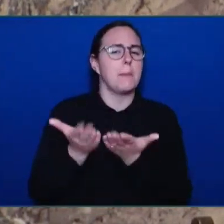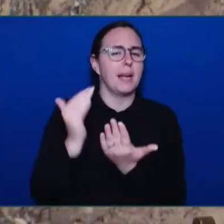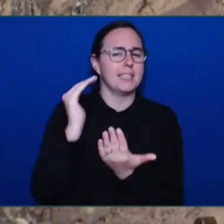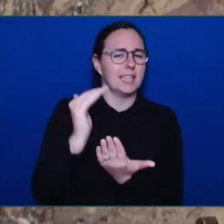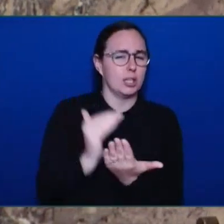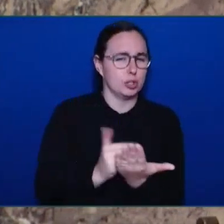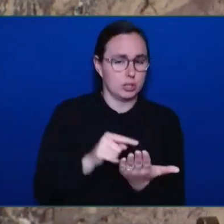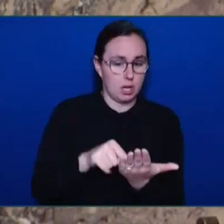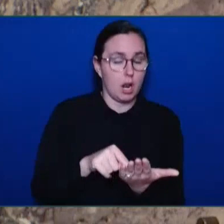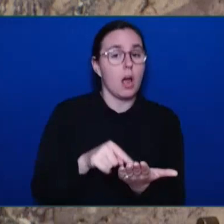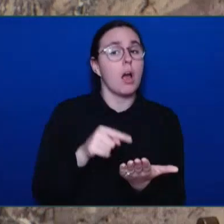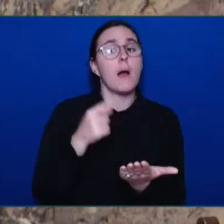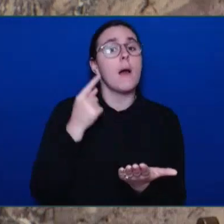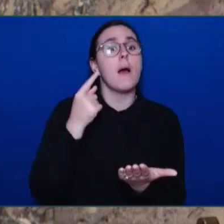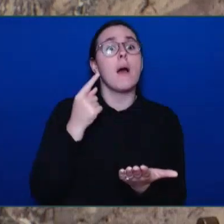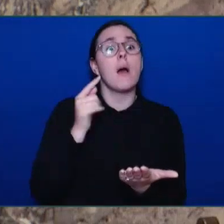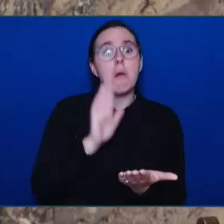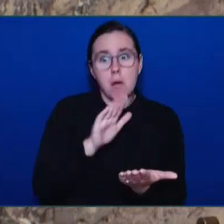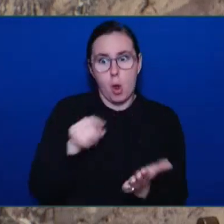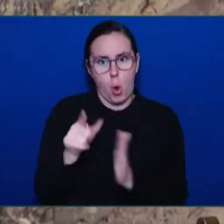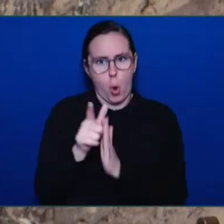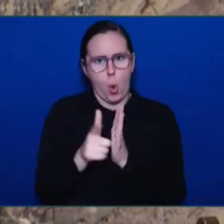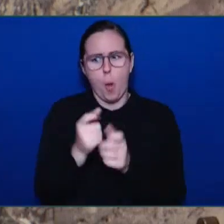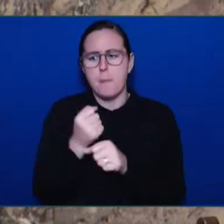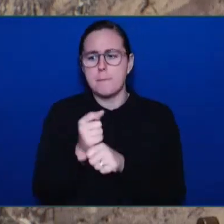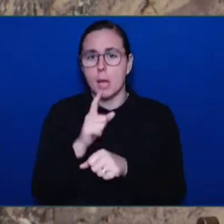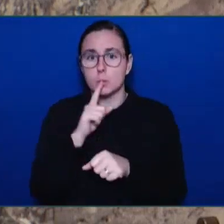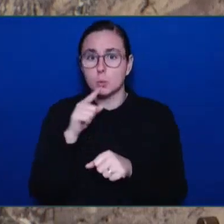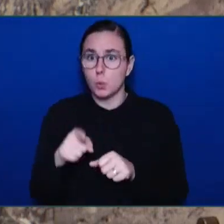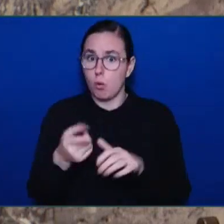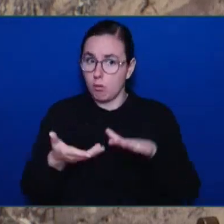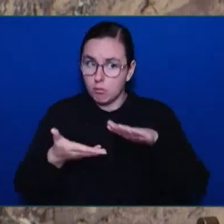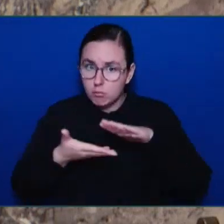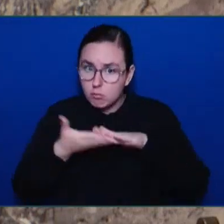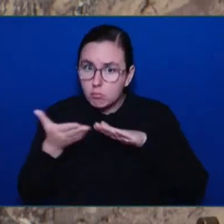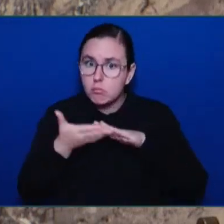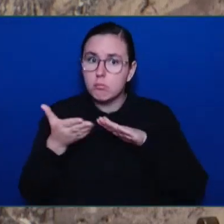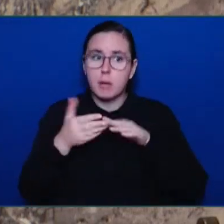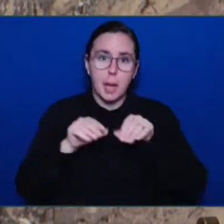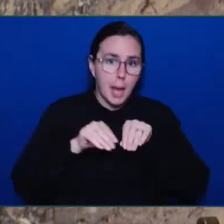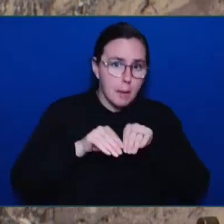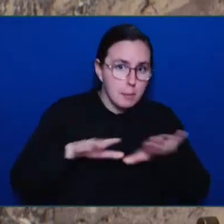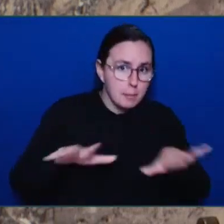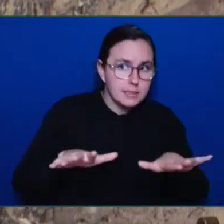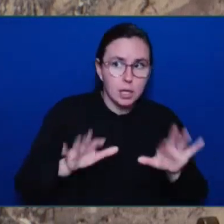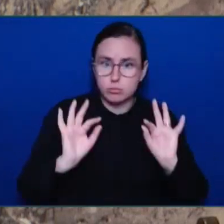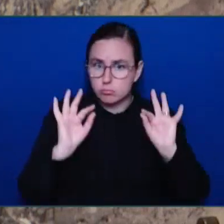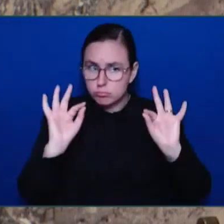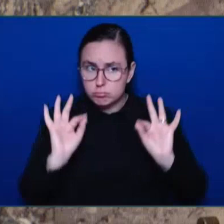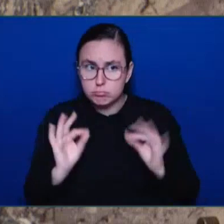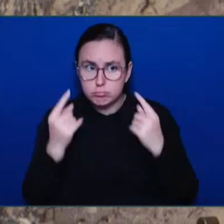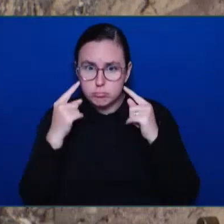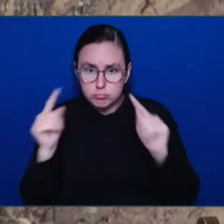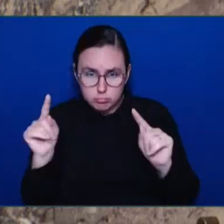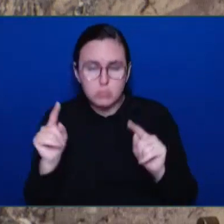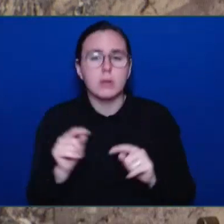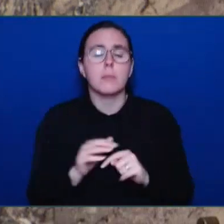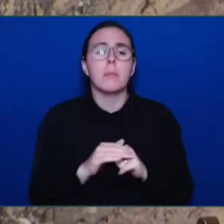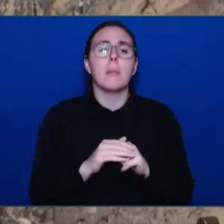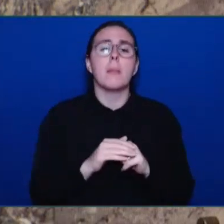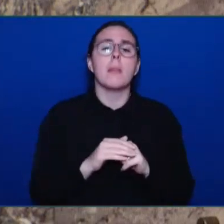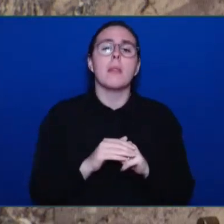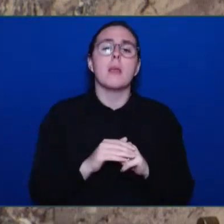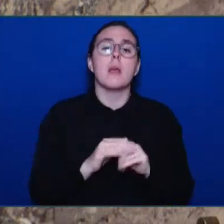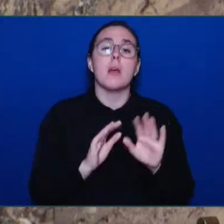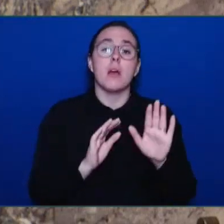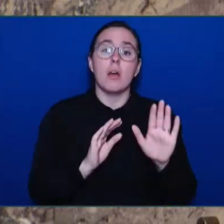works in a better way for people who are involuntarily committed under the Act, as well as those clinicians who